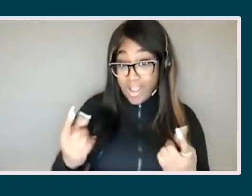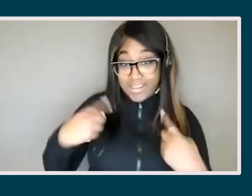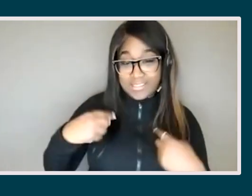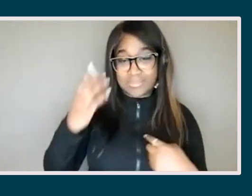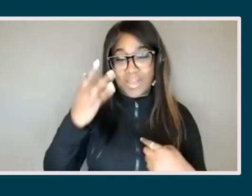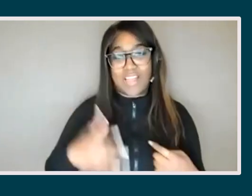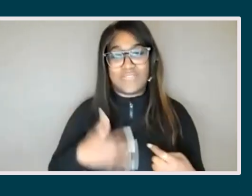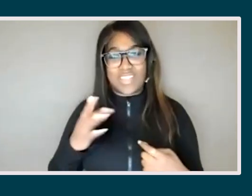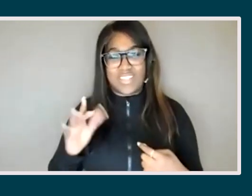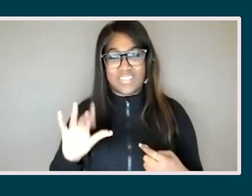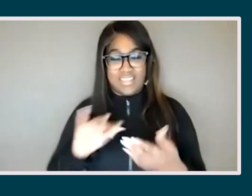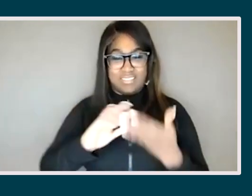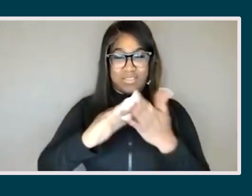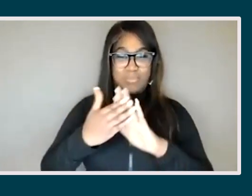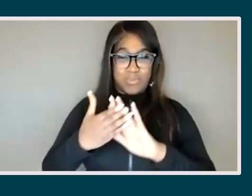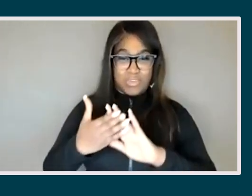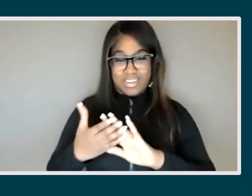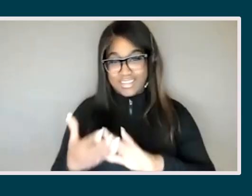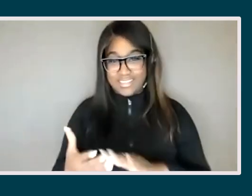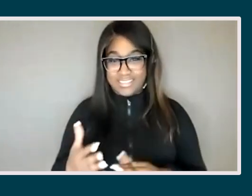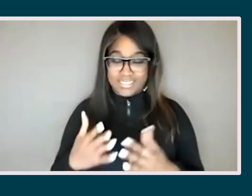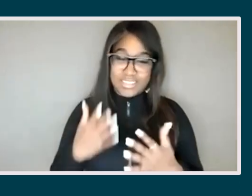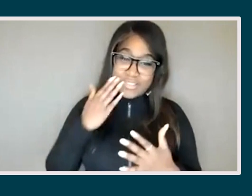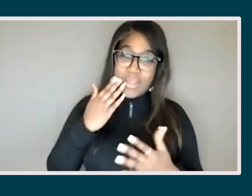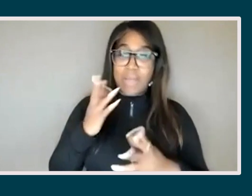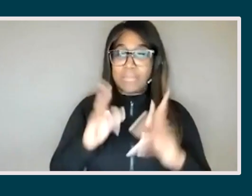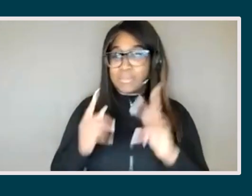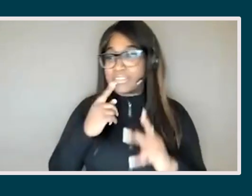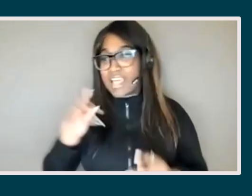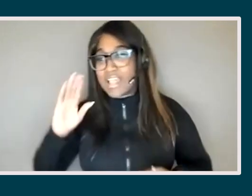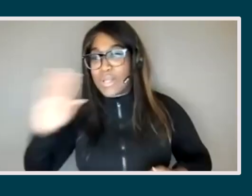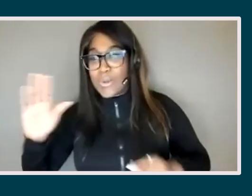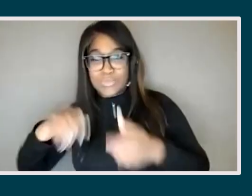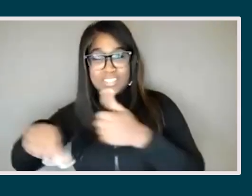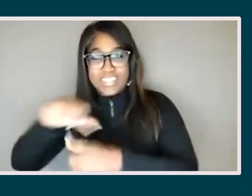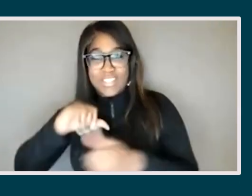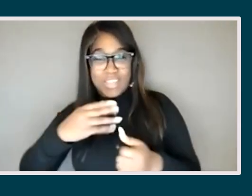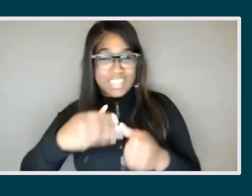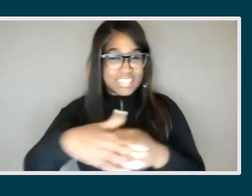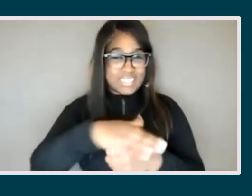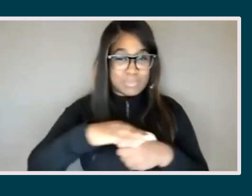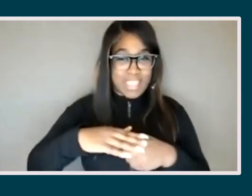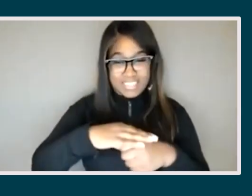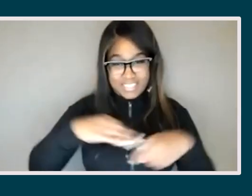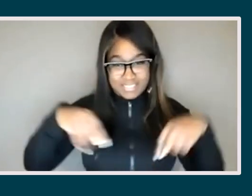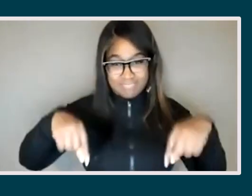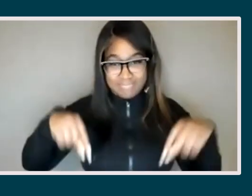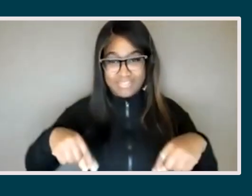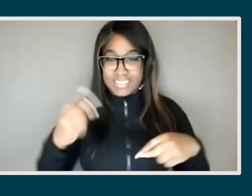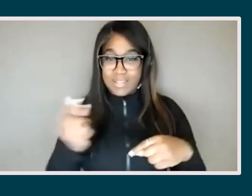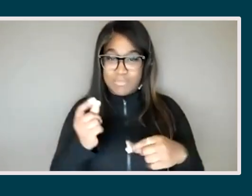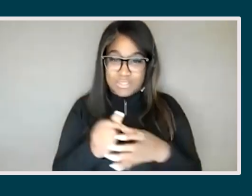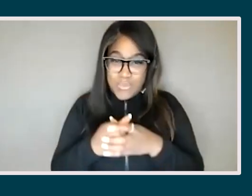sense of community as people were saying hello to each other and hello to the space, that there's something really growing here.